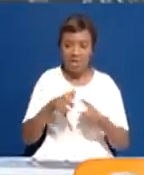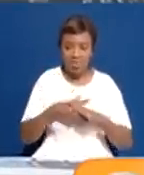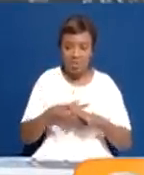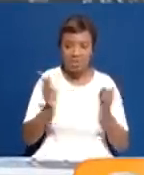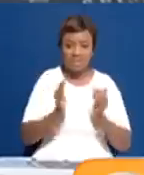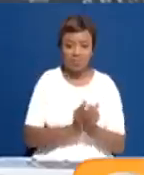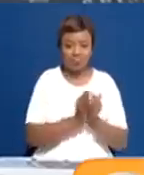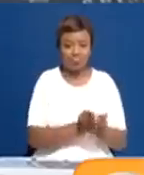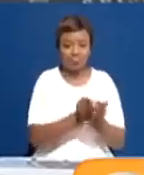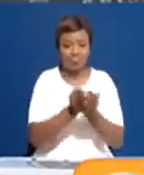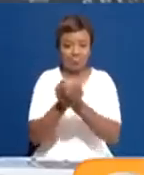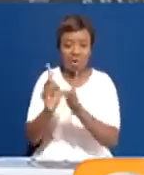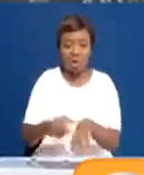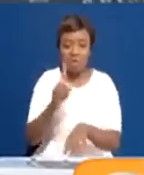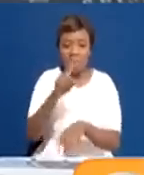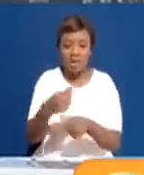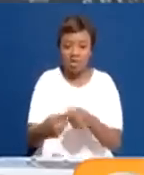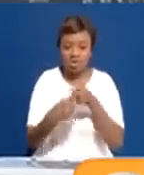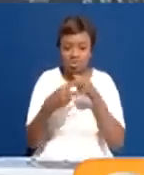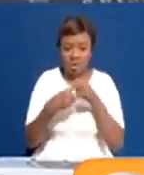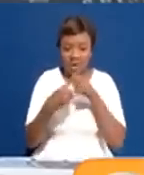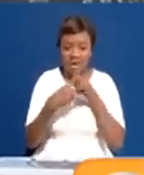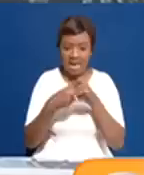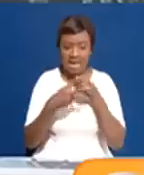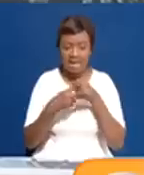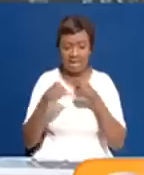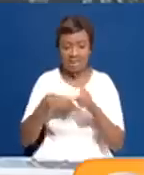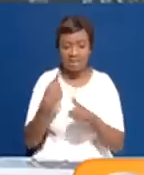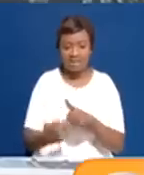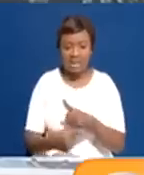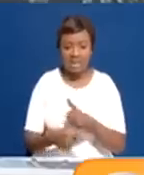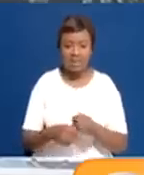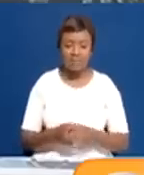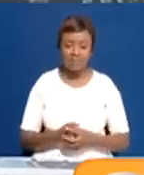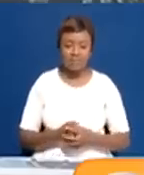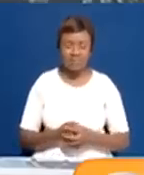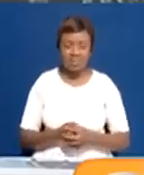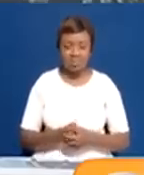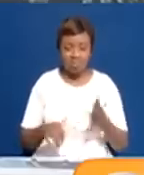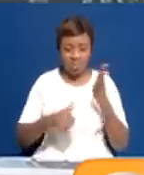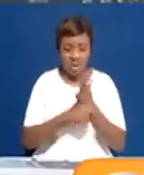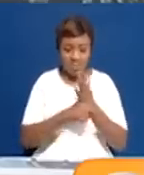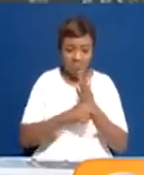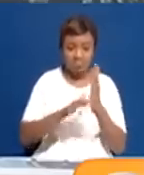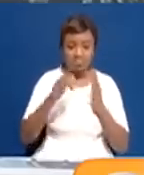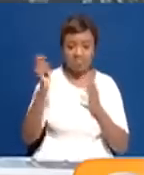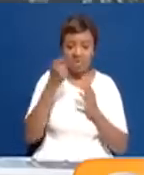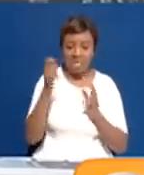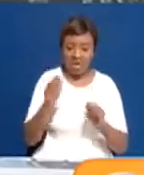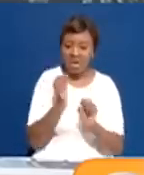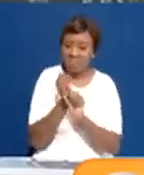year, seeking to set Kenya as the regional hub for industrialization and manufacturing. Speaking in Kisumu,